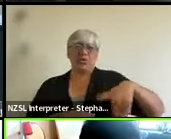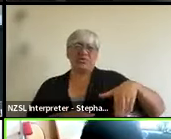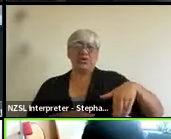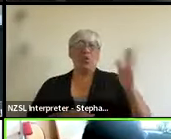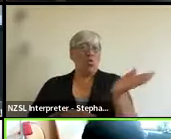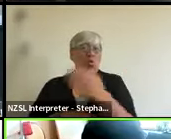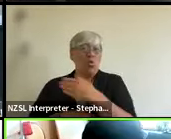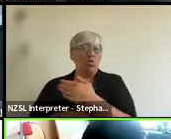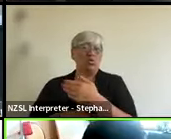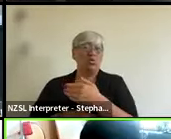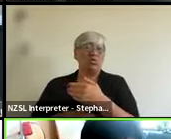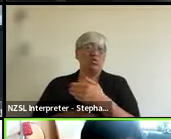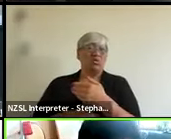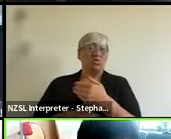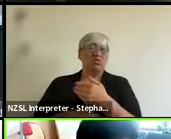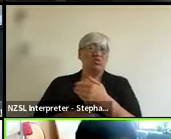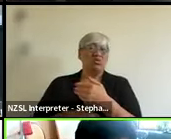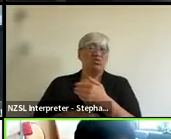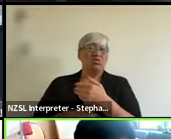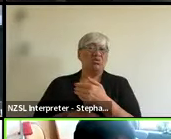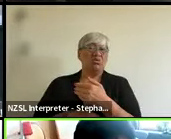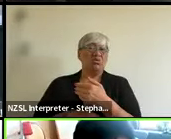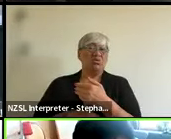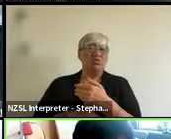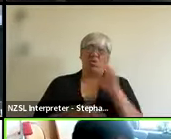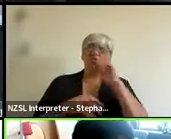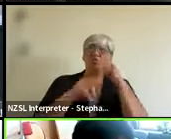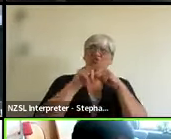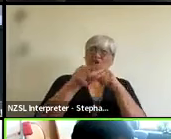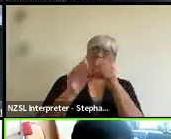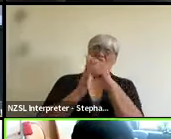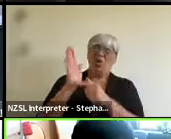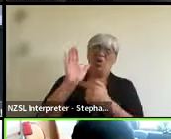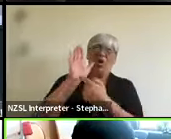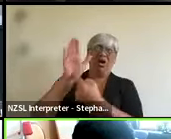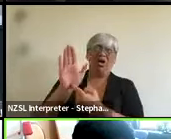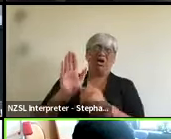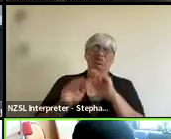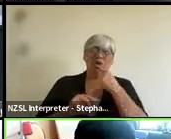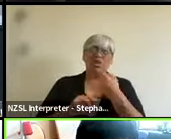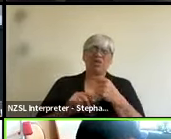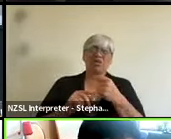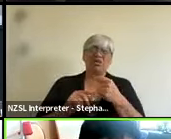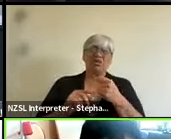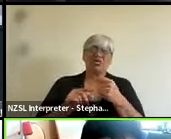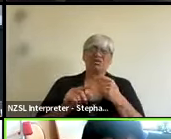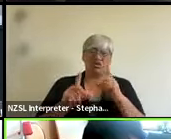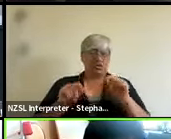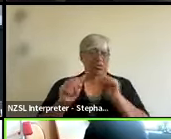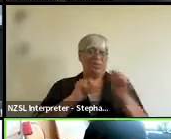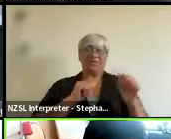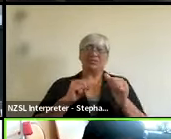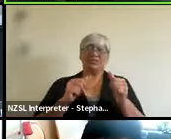departments actually follow their laws and do best practice.